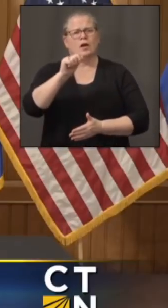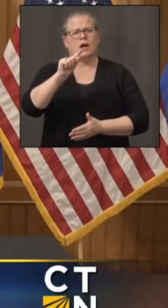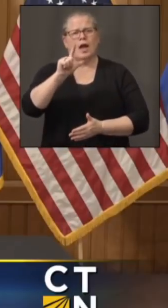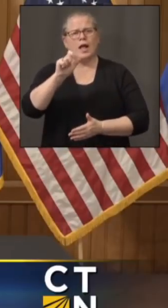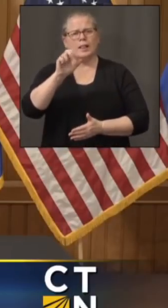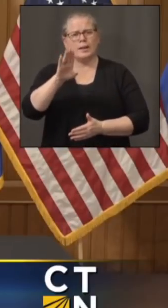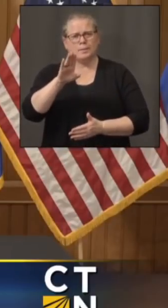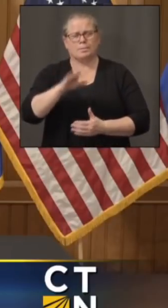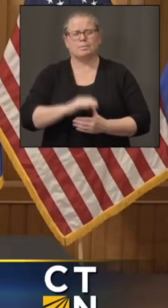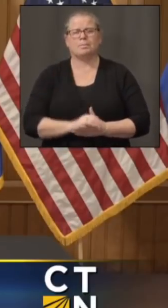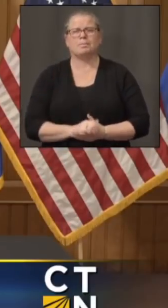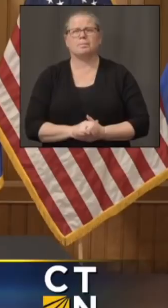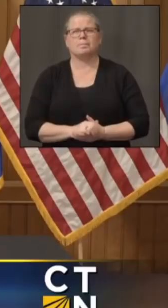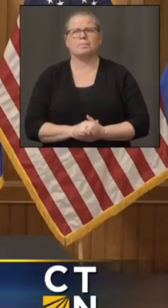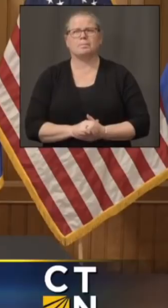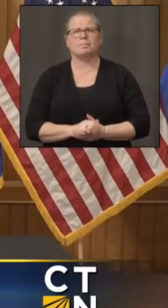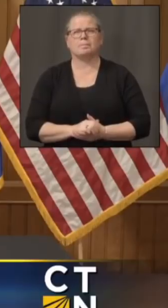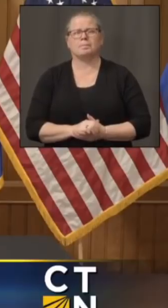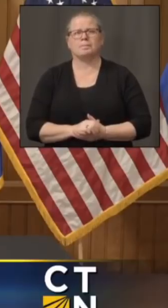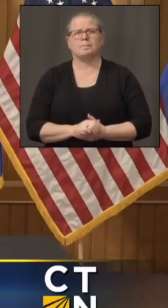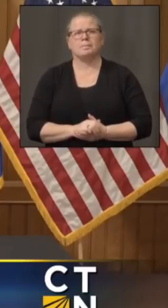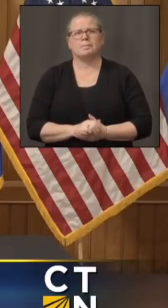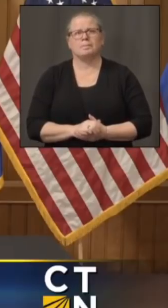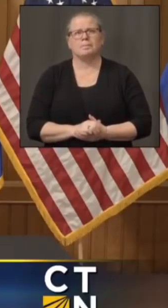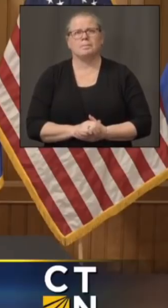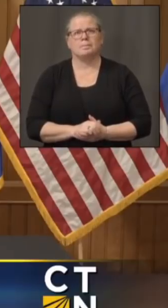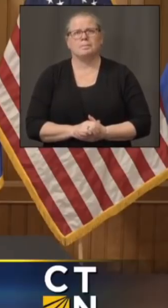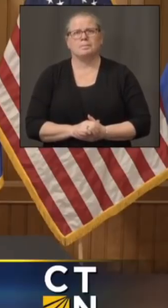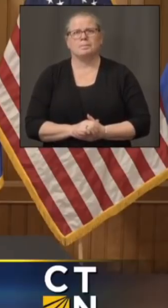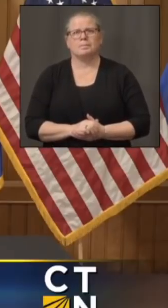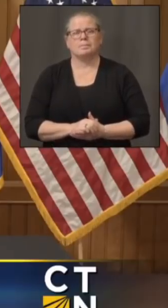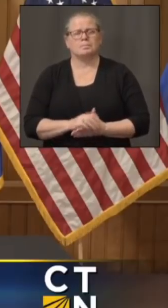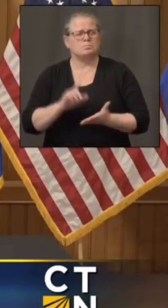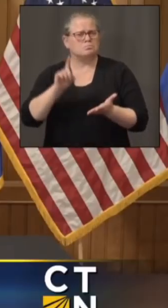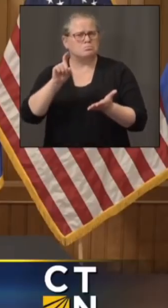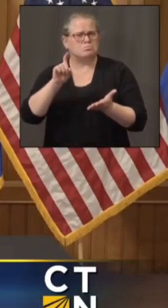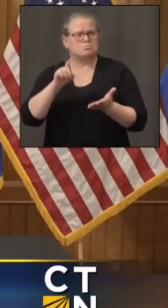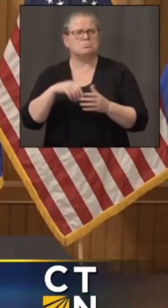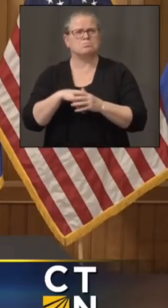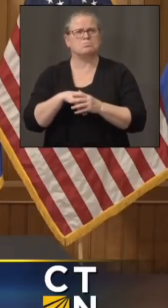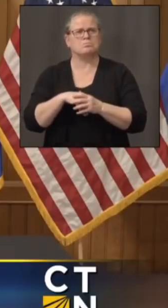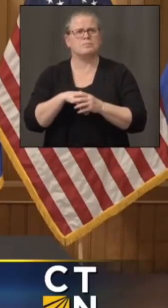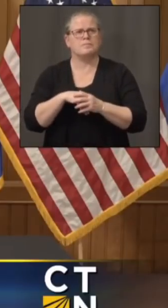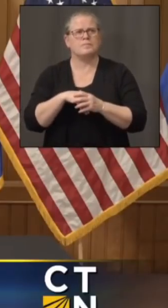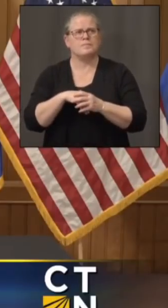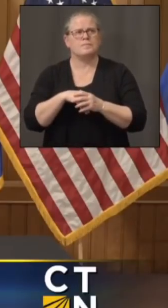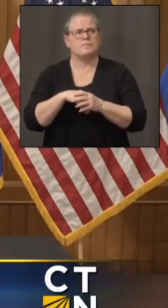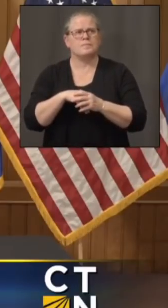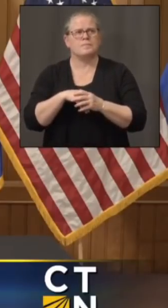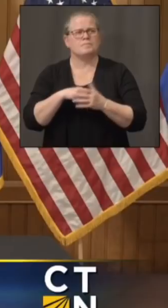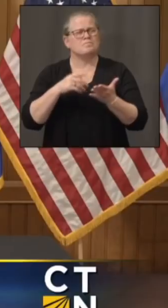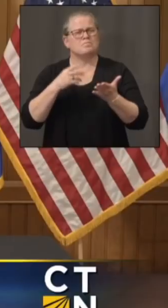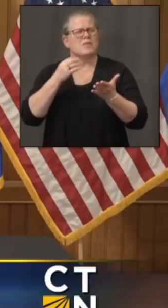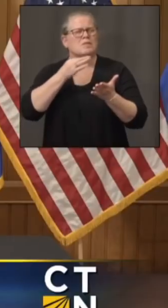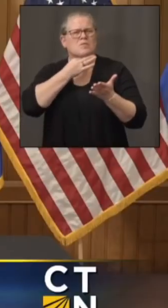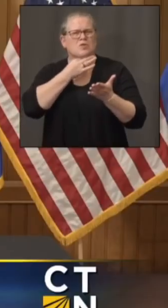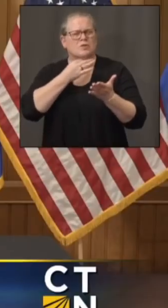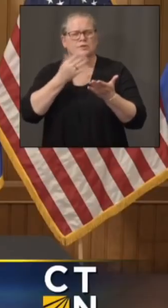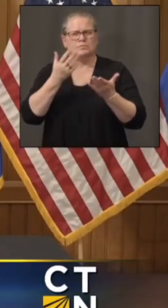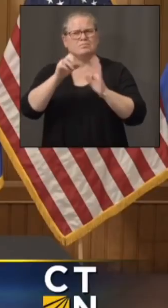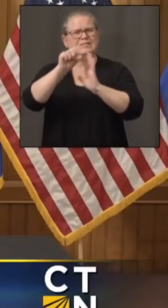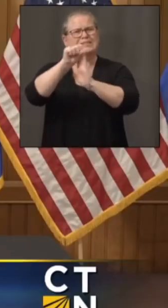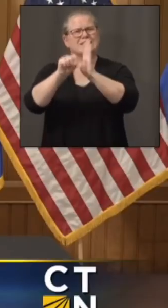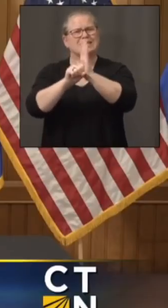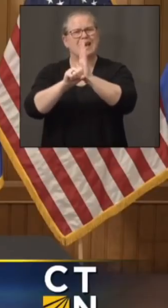at this point, what is the point of state-by-state travel advisories, in your opinion, as the